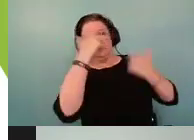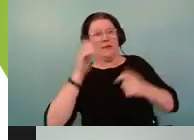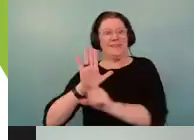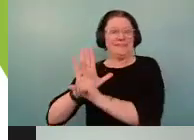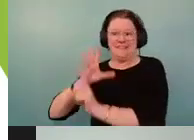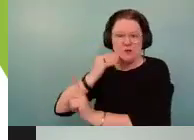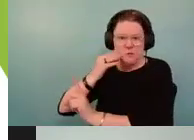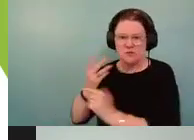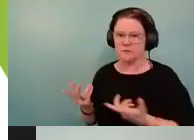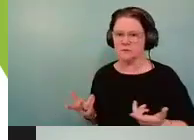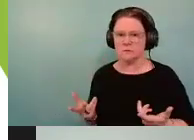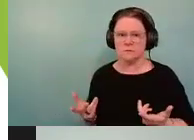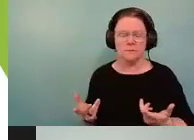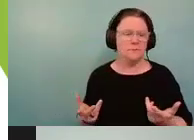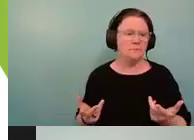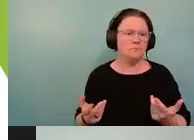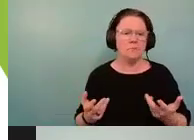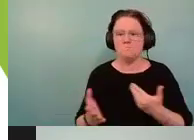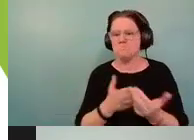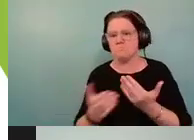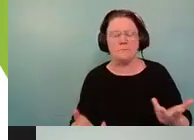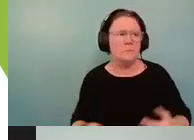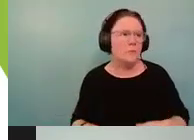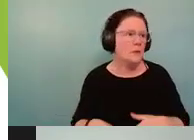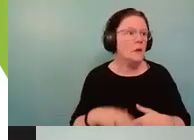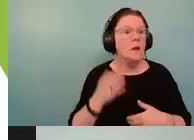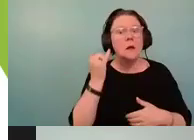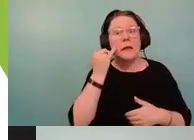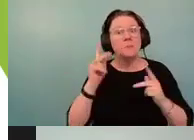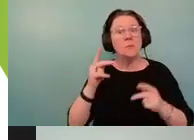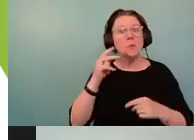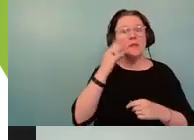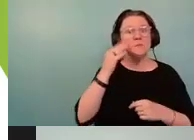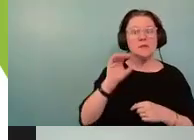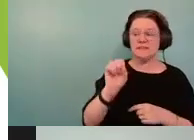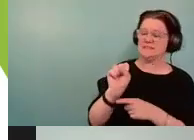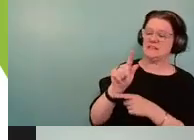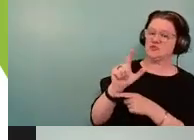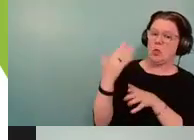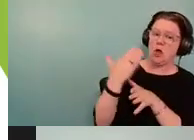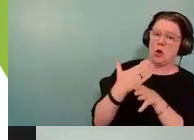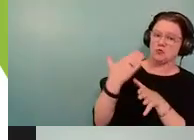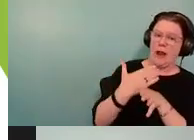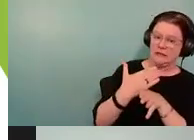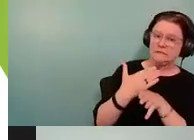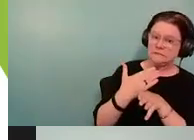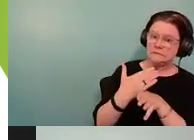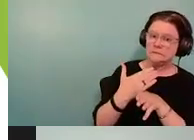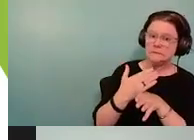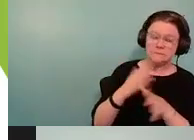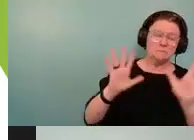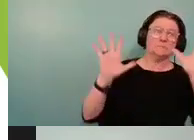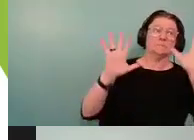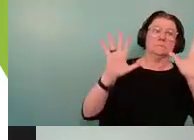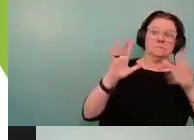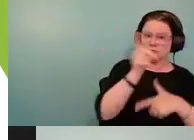whether it's, I've had some people who are sexually harassed who had a very large reaction. And